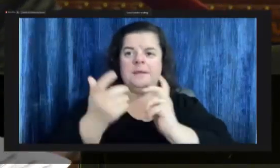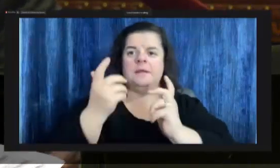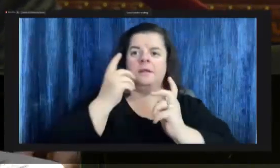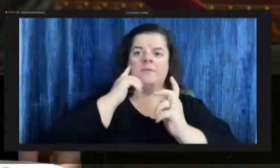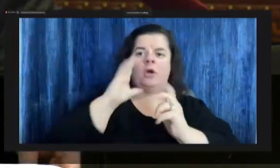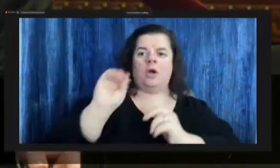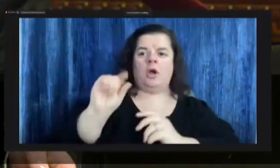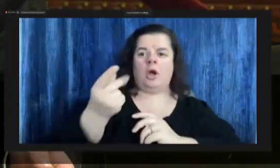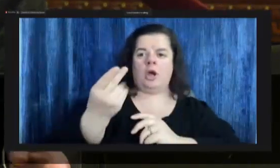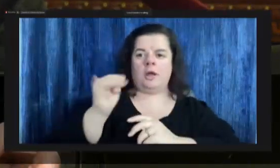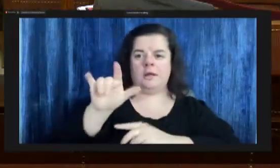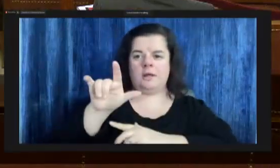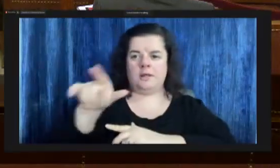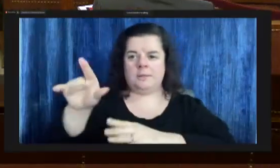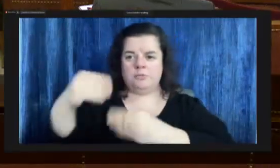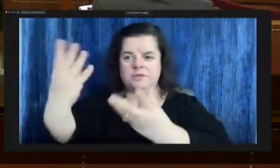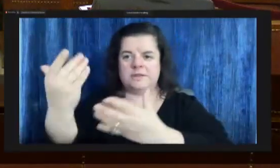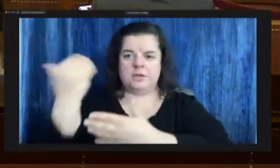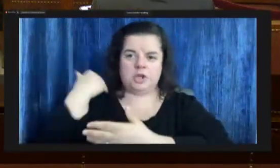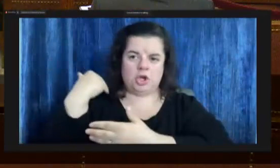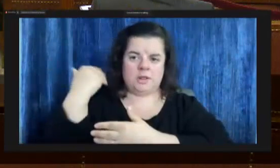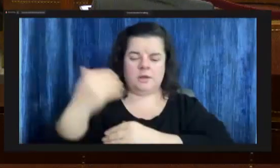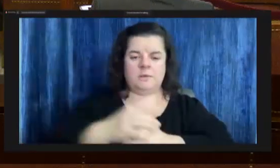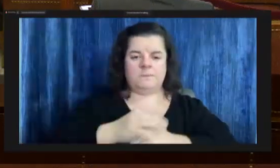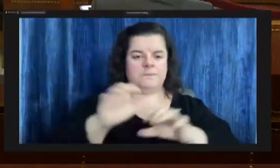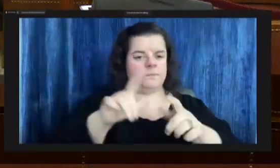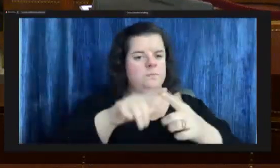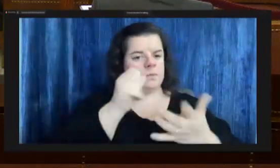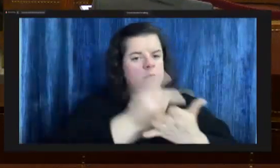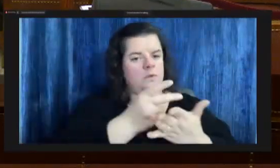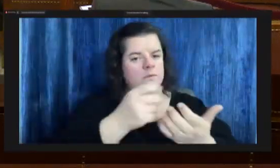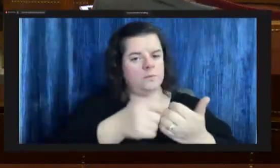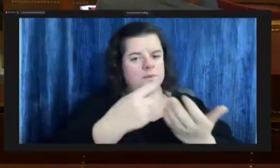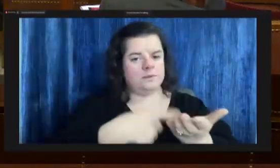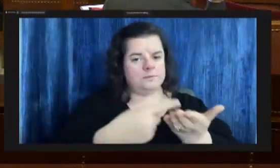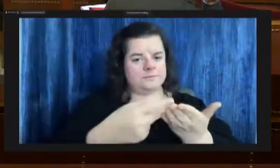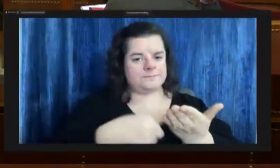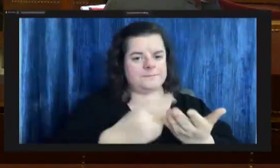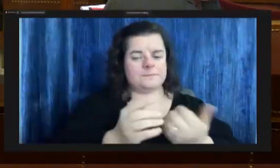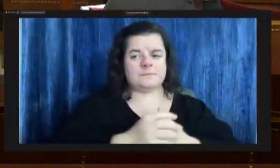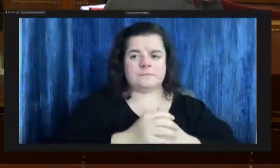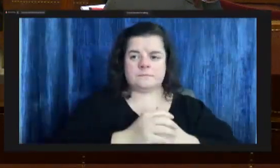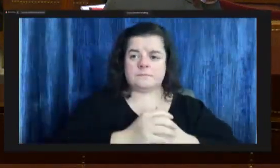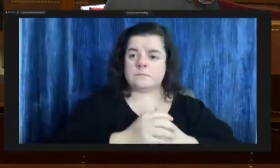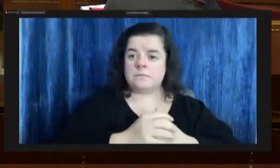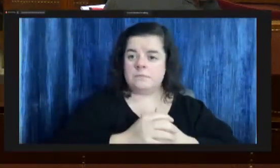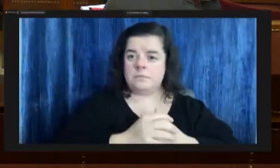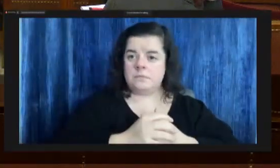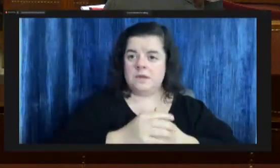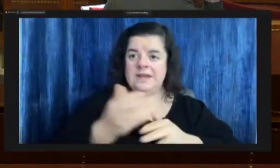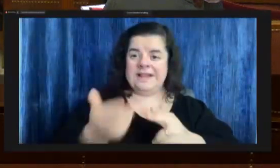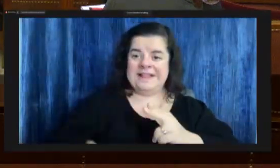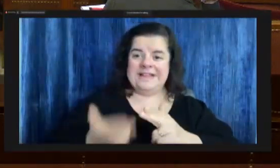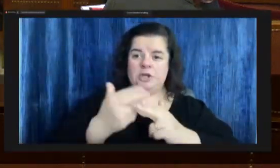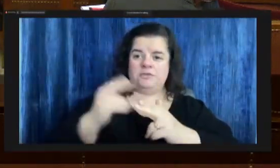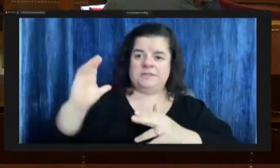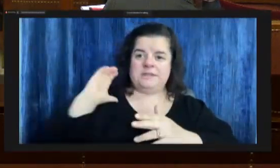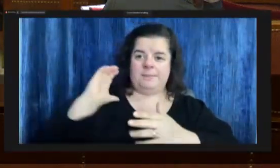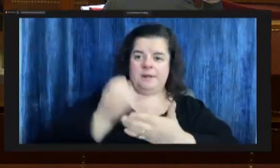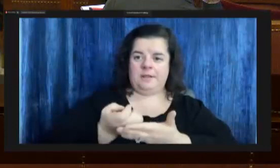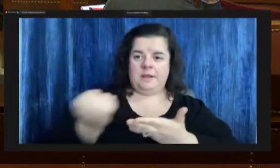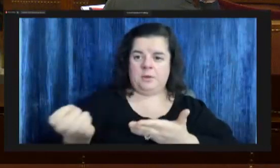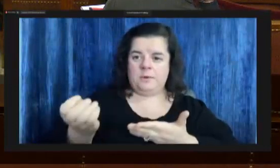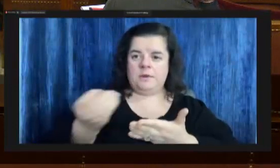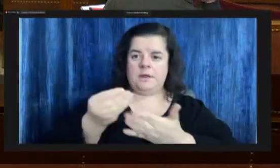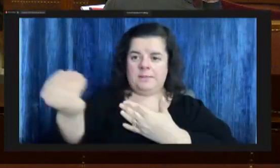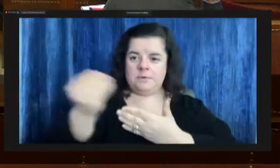Coghill had presented earlier. A motion to approve with discussion, please. Second. So the increase in capital equipment